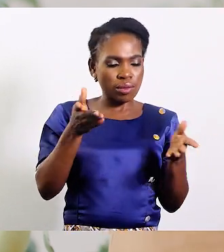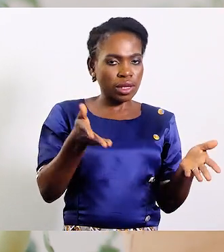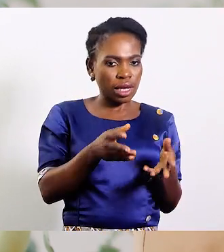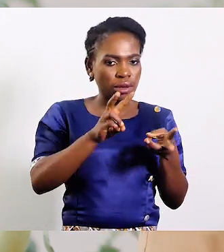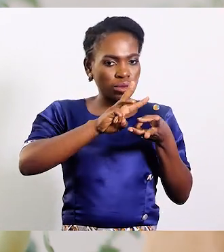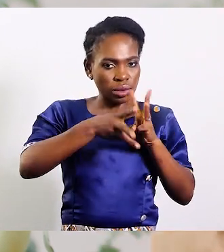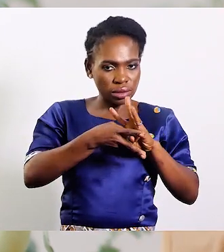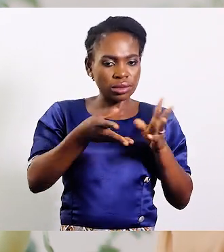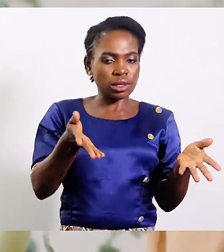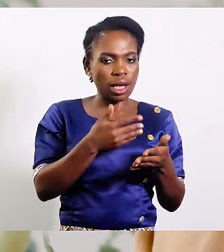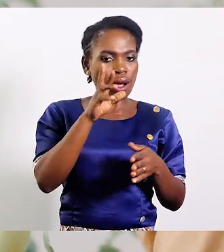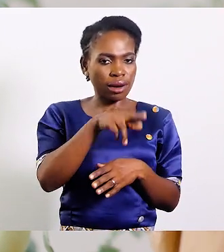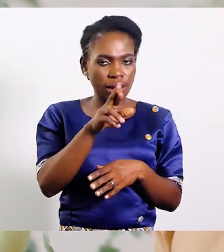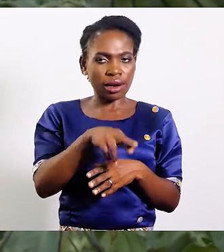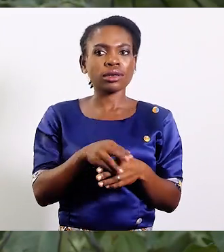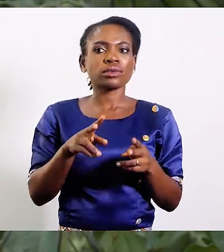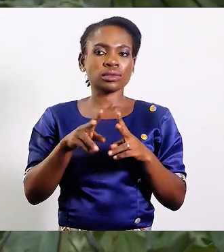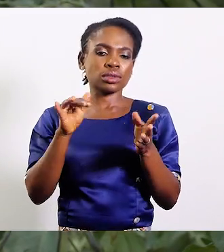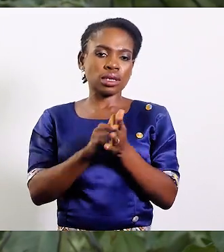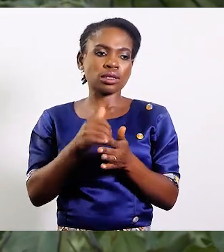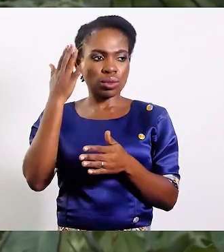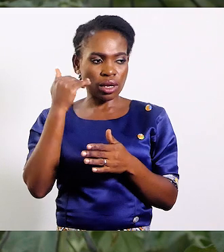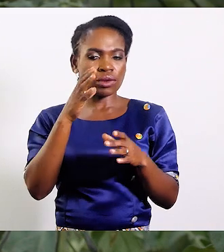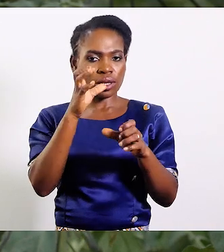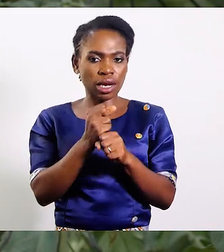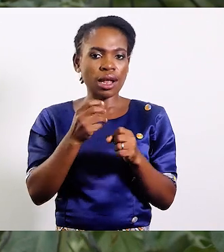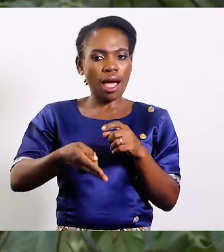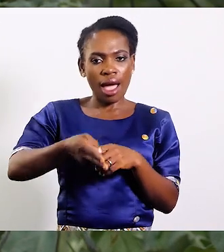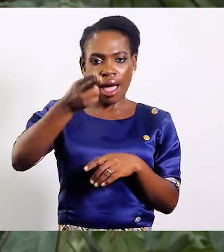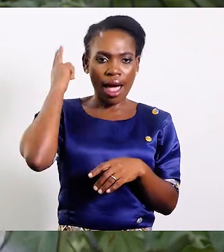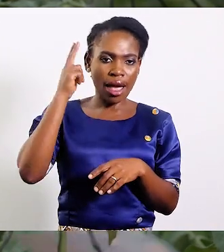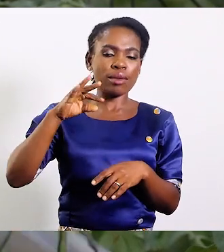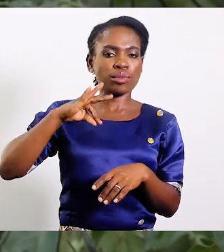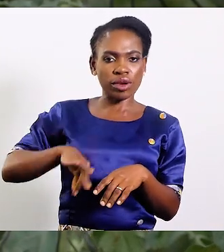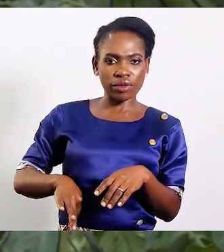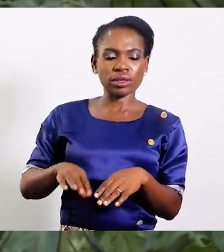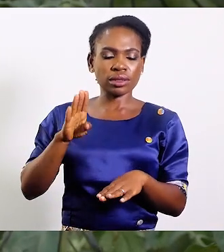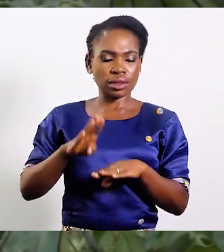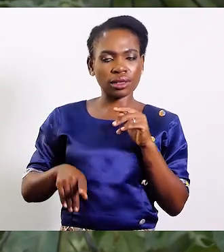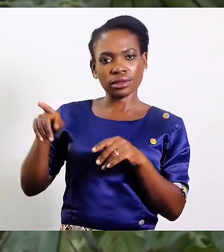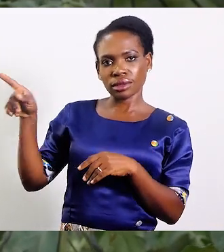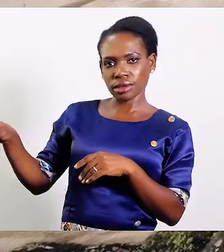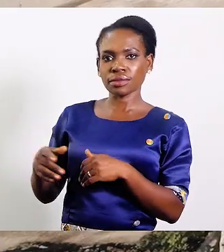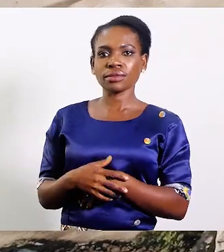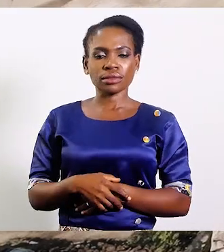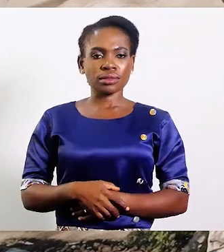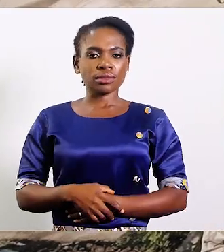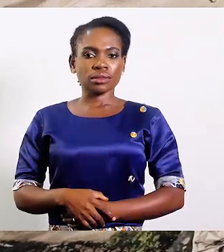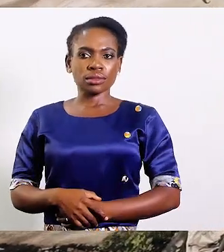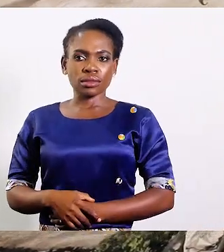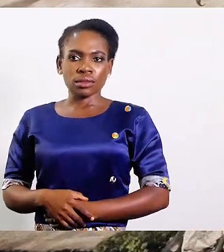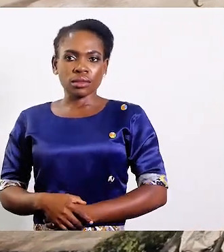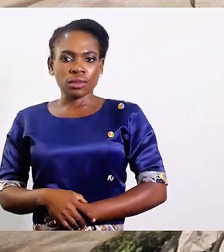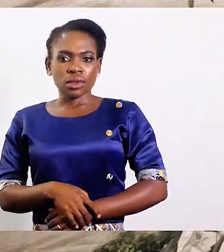and even at what stage, everything is calculated. I see. Yeah. I see. And that's why you're getting the yields that you're getting. Yeah. Because it's really huge when you look